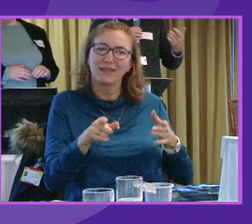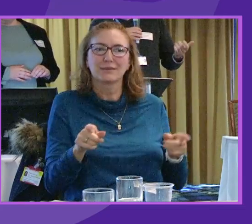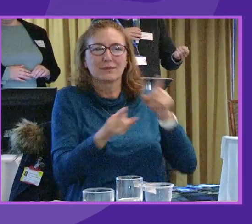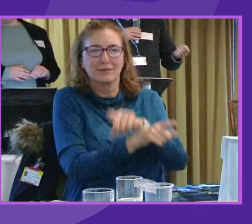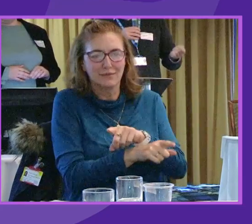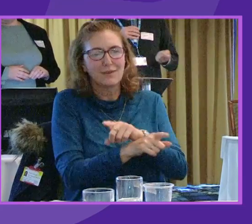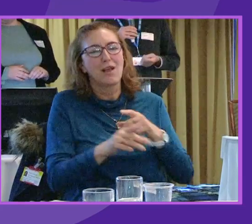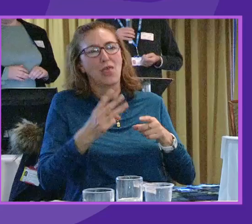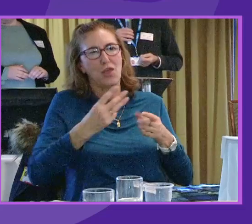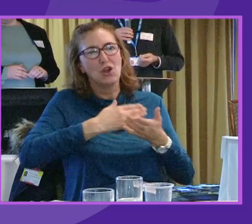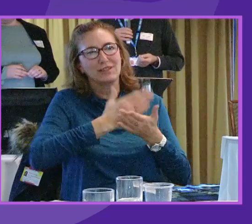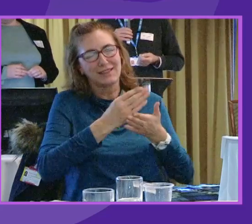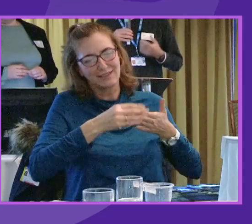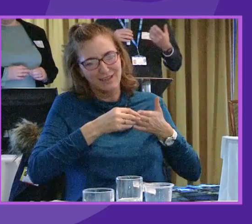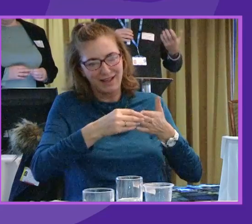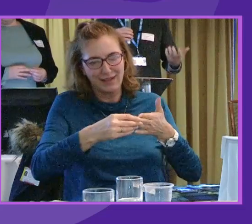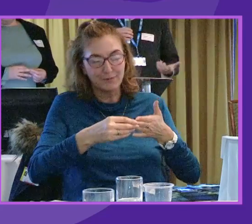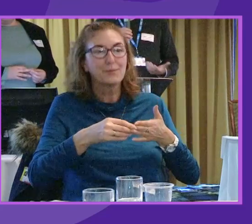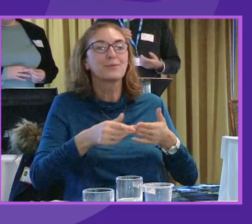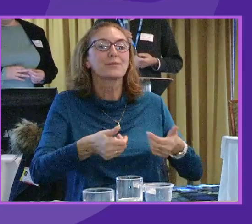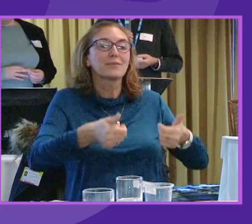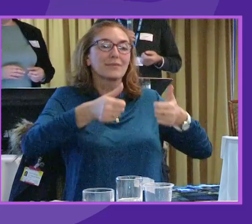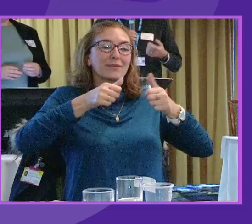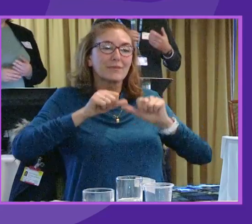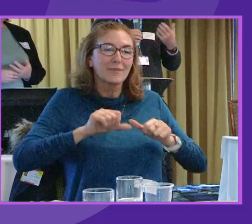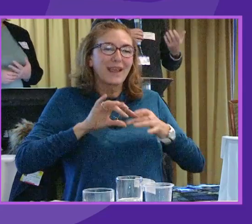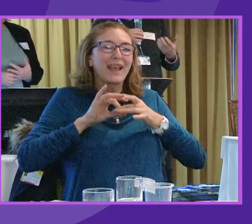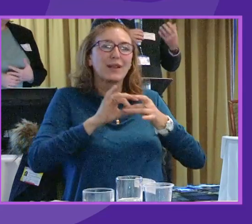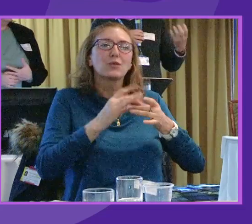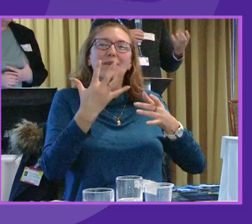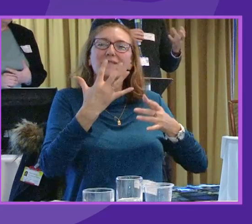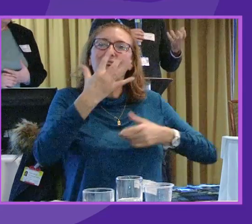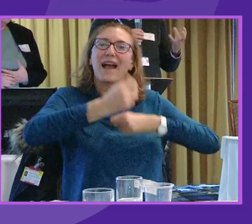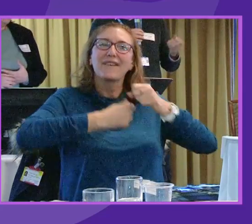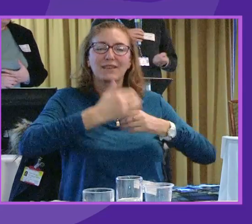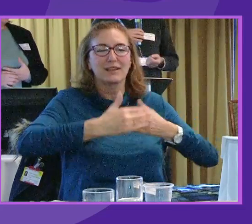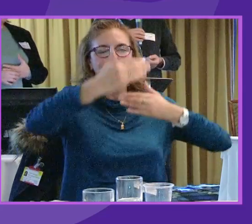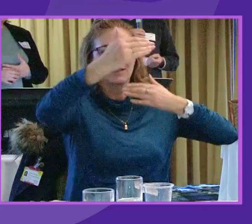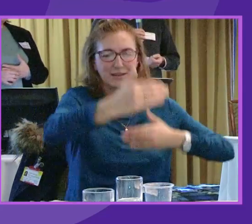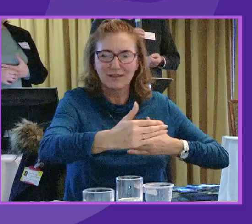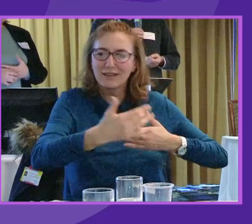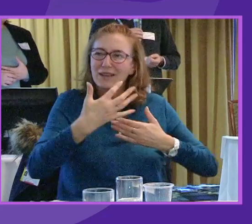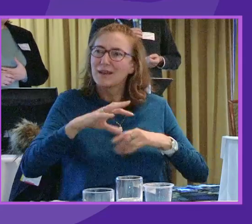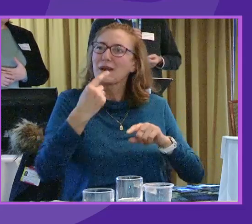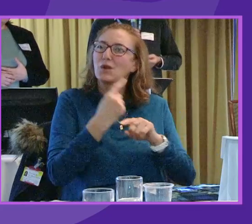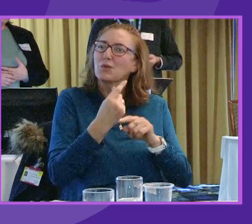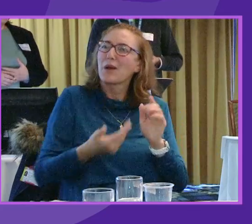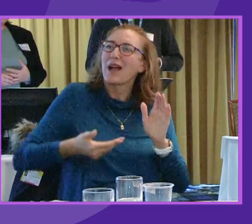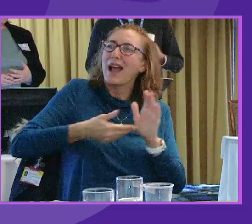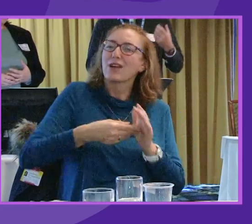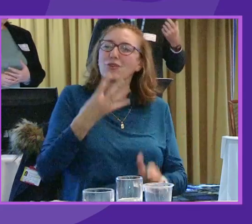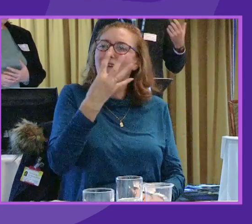of what we're going for, and it relates to the 5-year forward view implementation document, where it talks about that